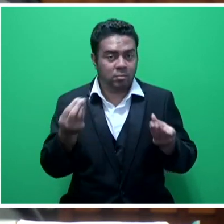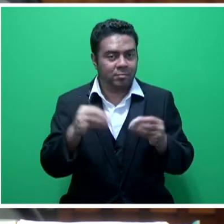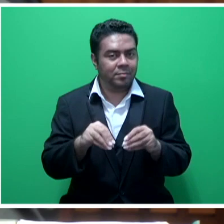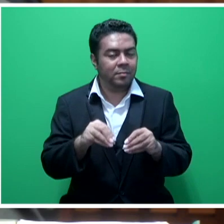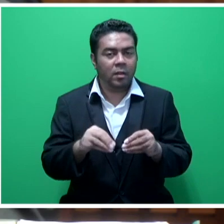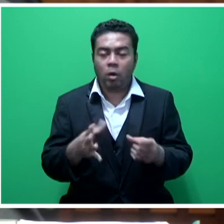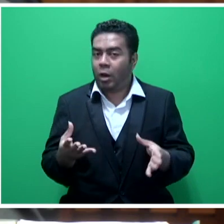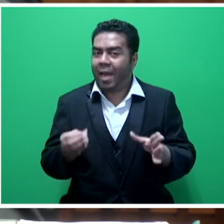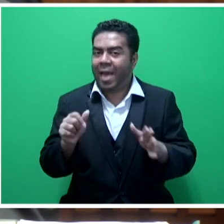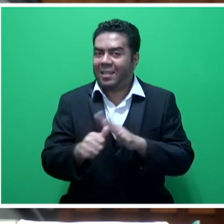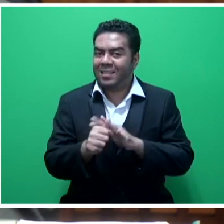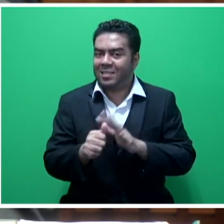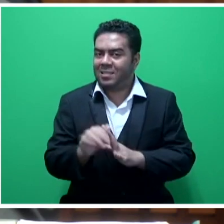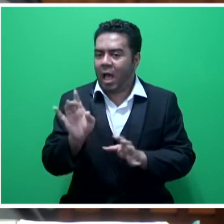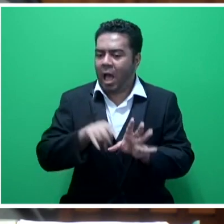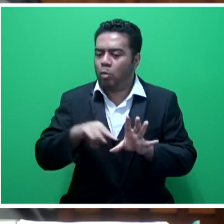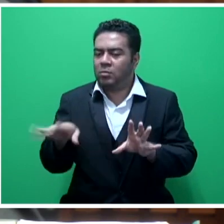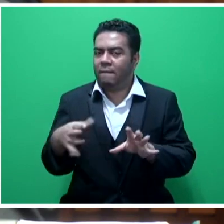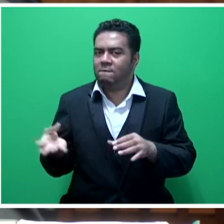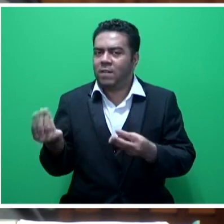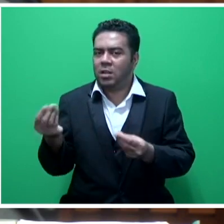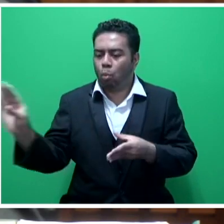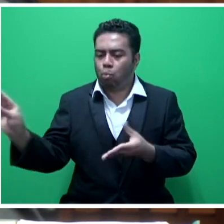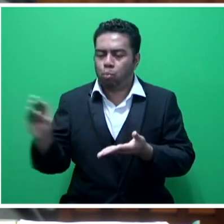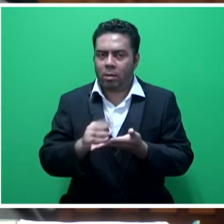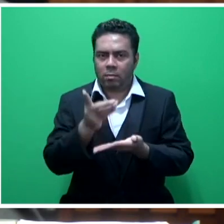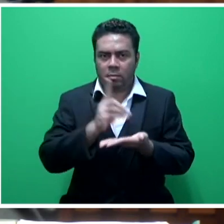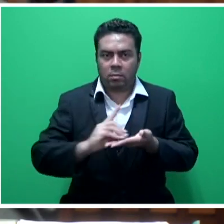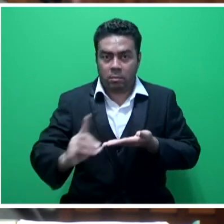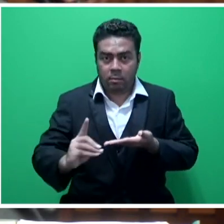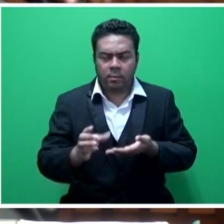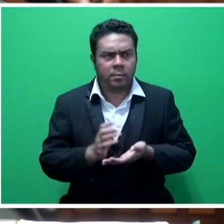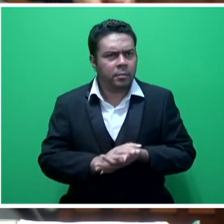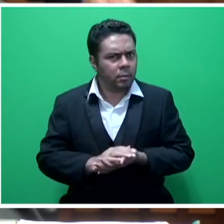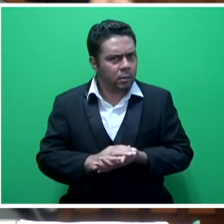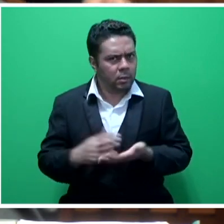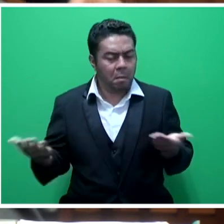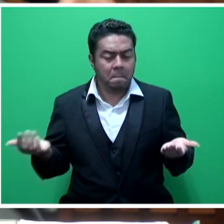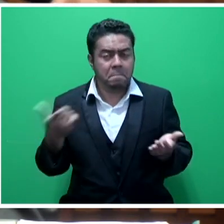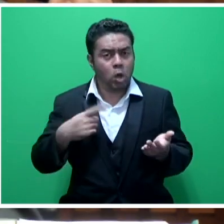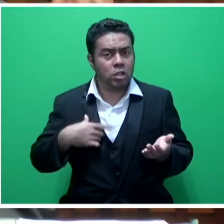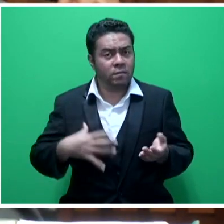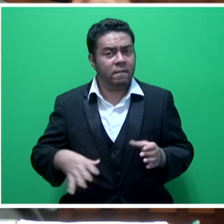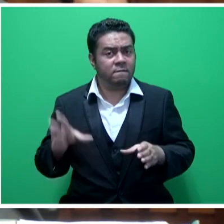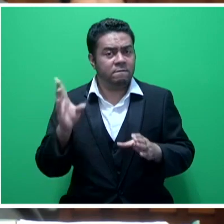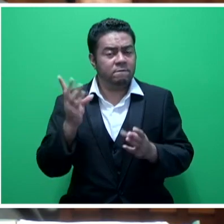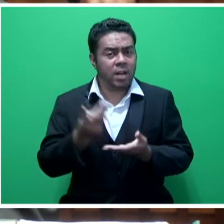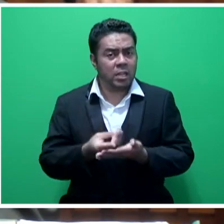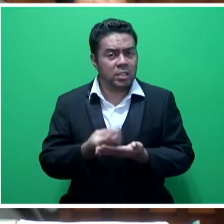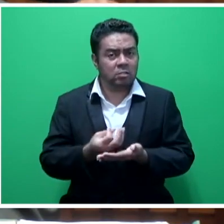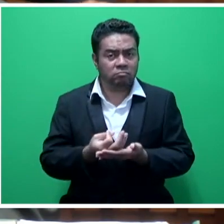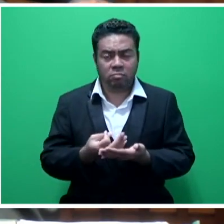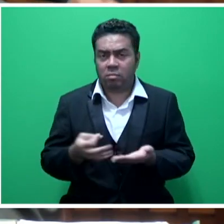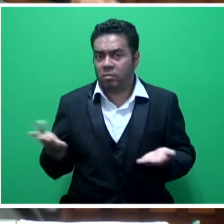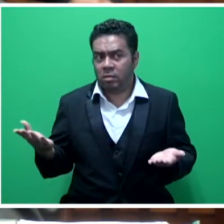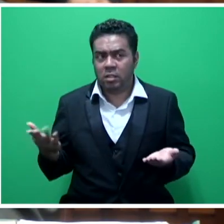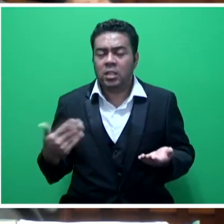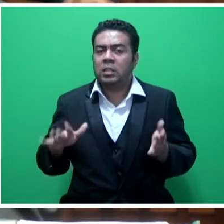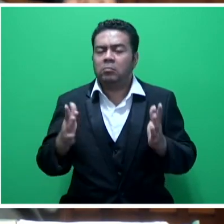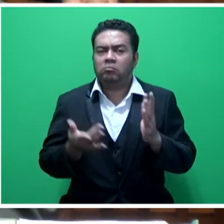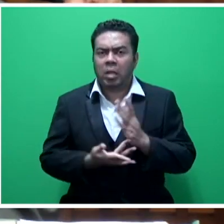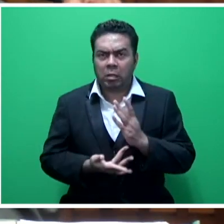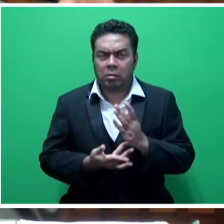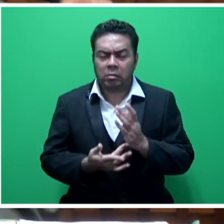access outside financing, which it has. Honorable Prasad has said that because the company has deferred loan repayments, it is technically